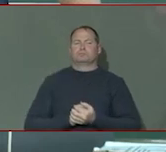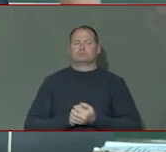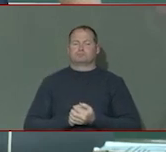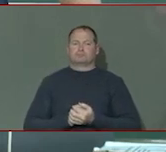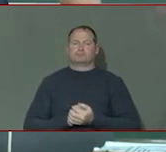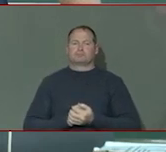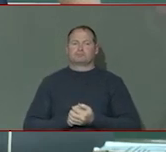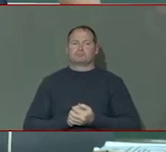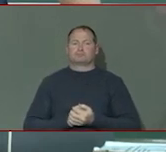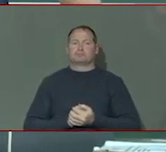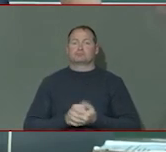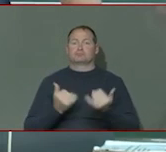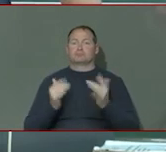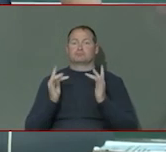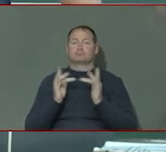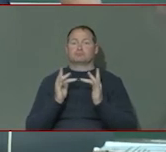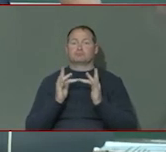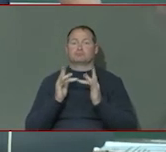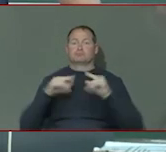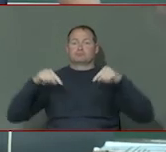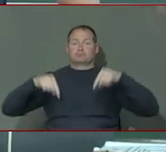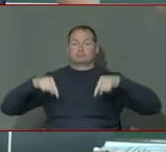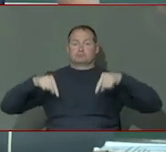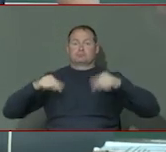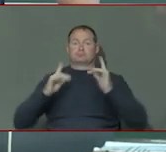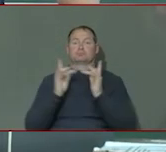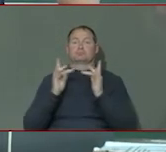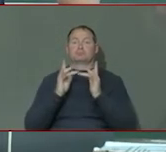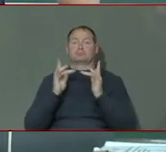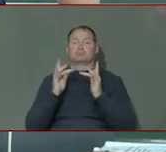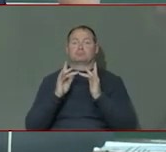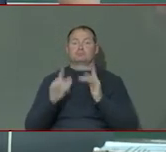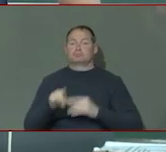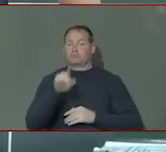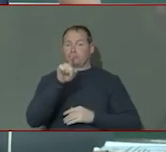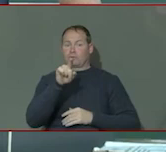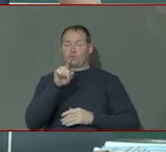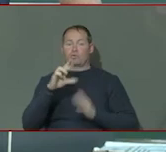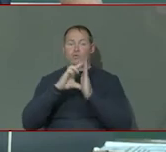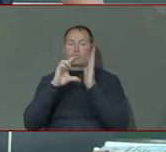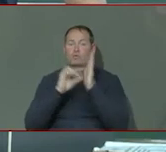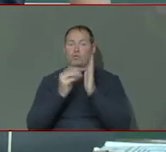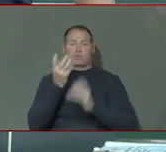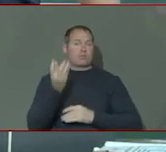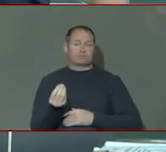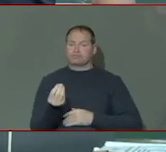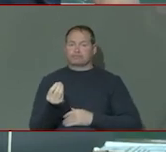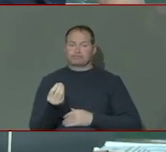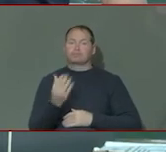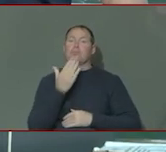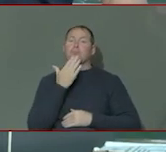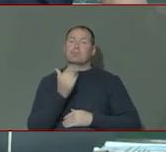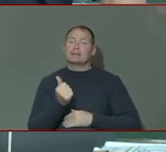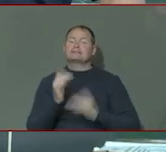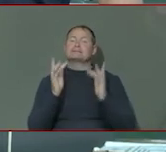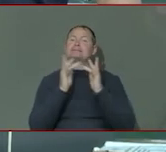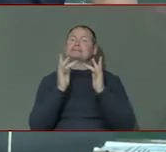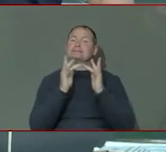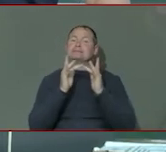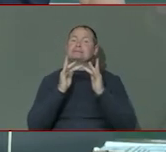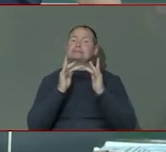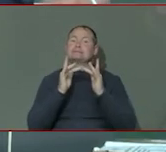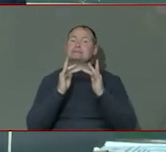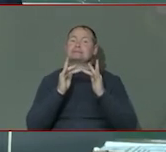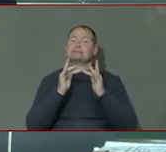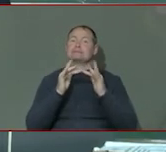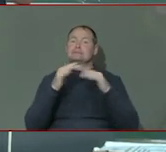about monetlaproject.co.za, you can go there. If you did not get the notes today of last week, or perhaps you forgot to bring them